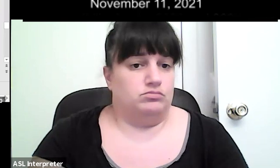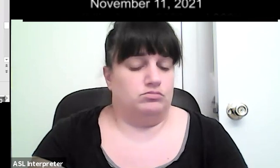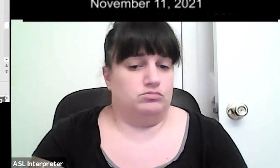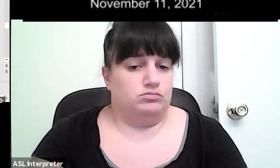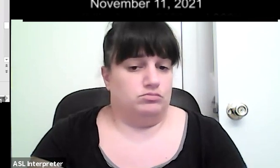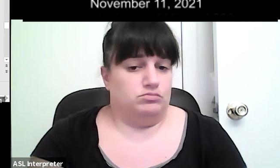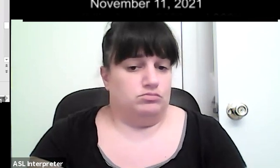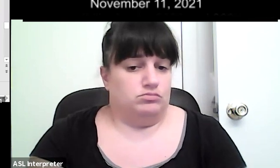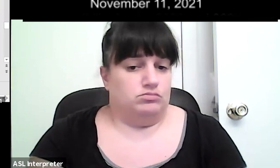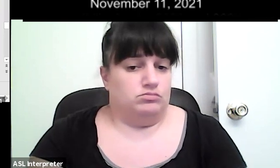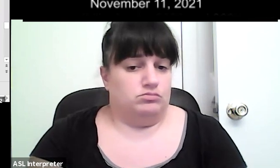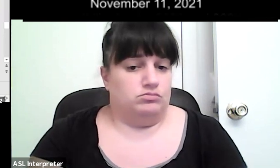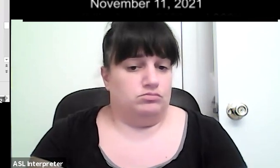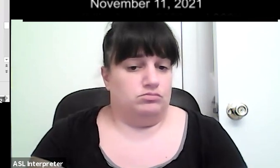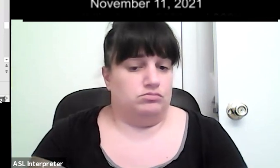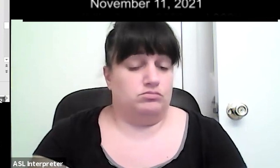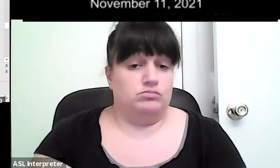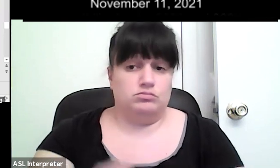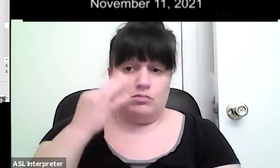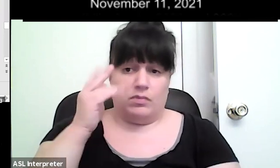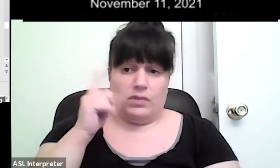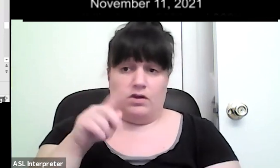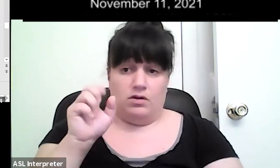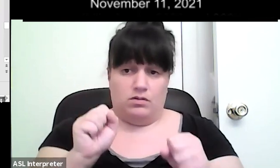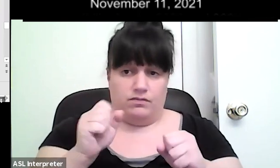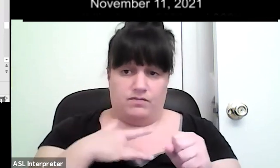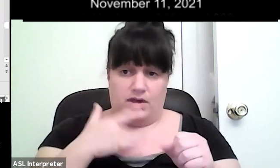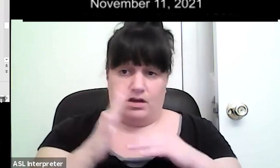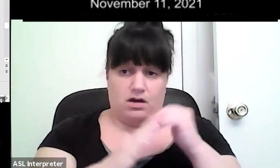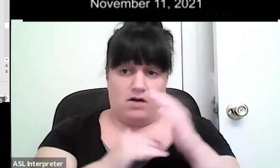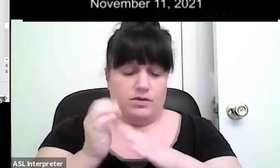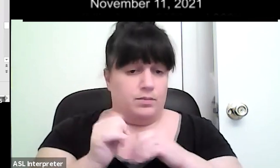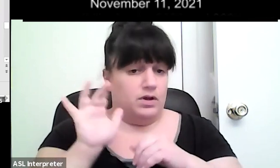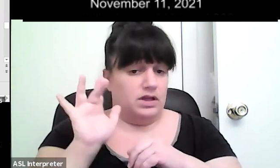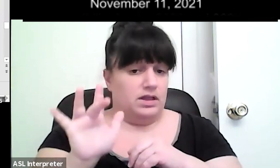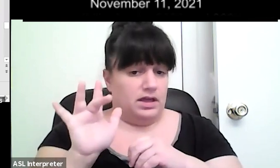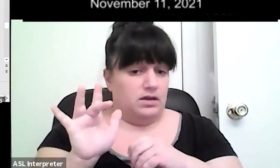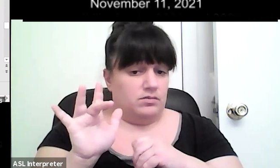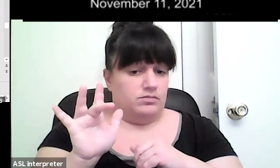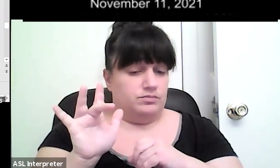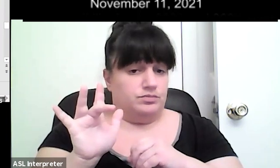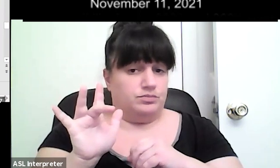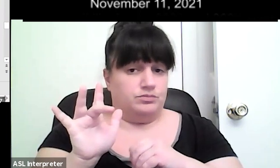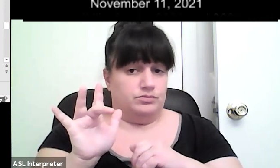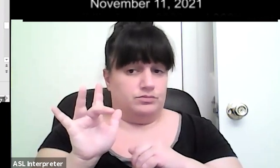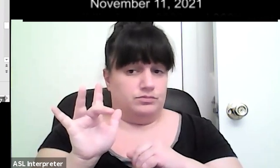Okay, here's the link. If people feel comfortable, you can click on the link